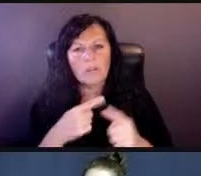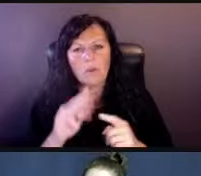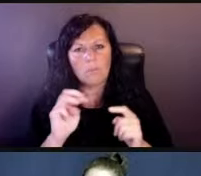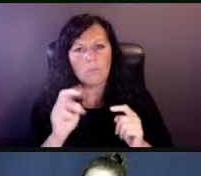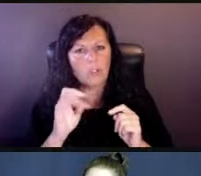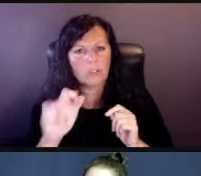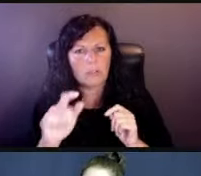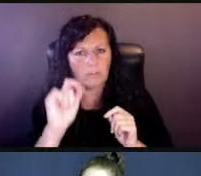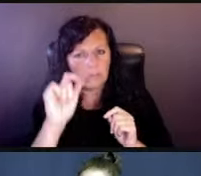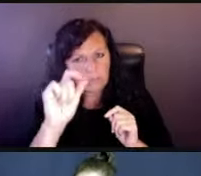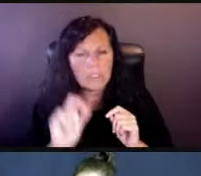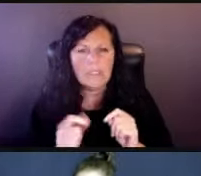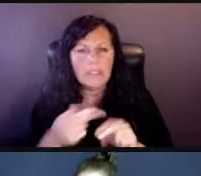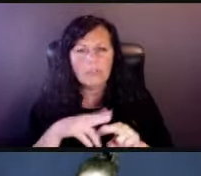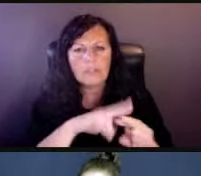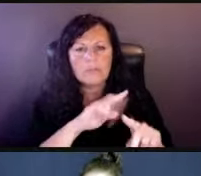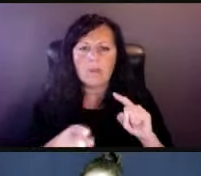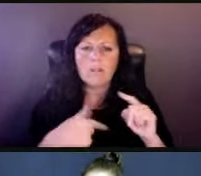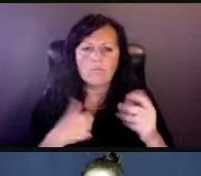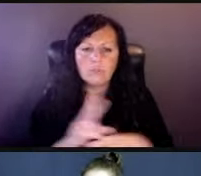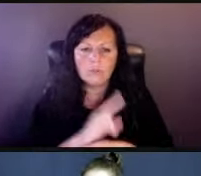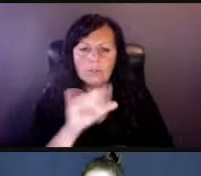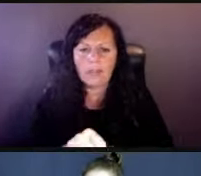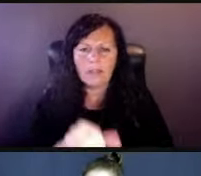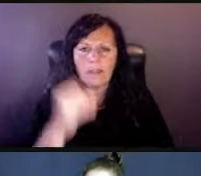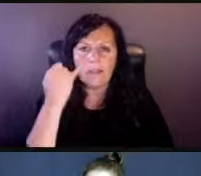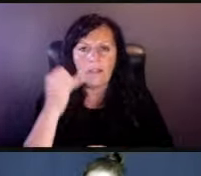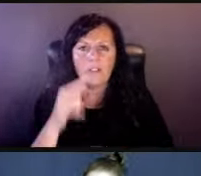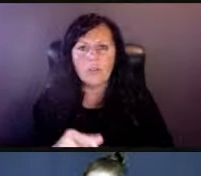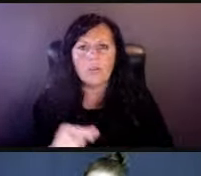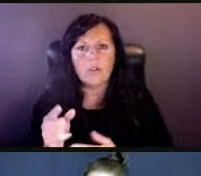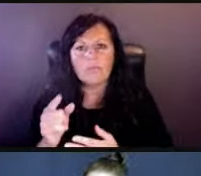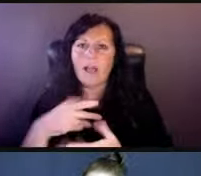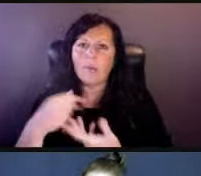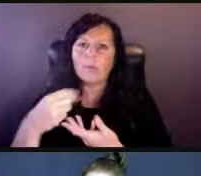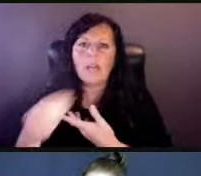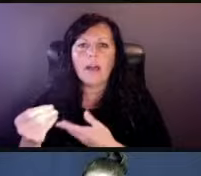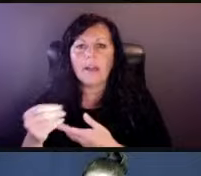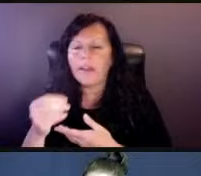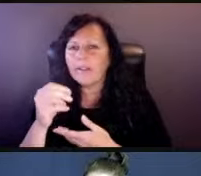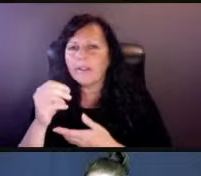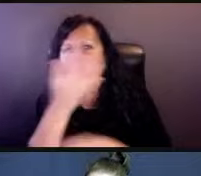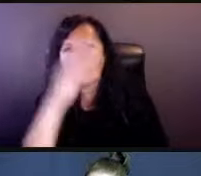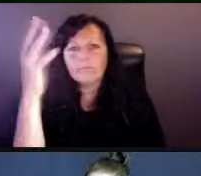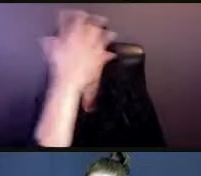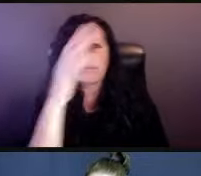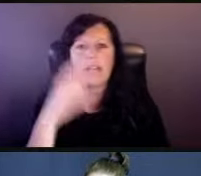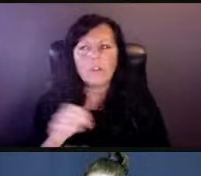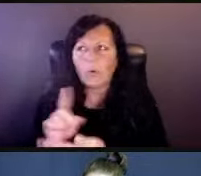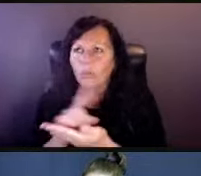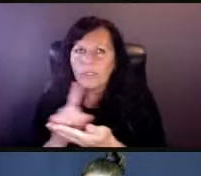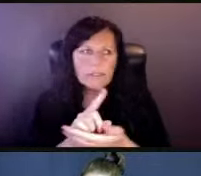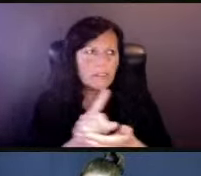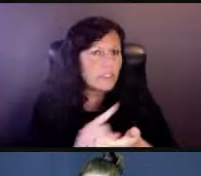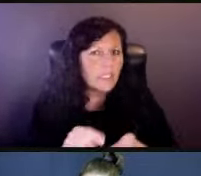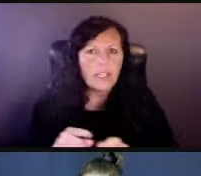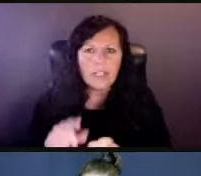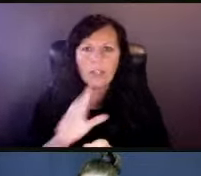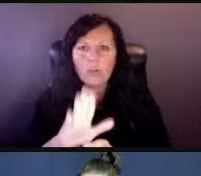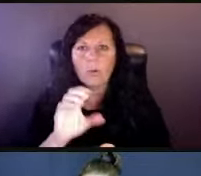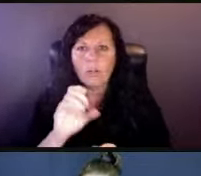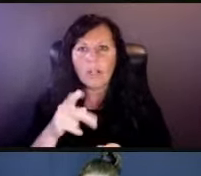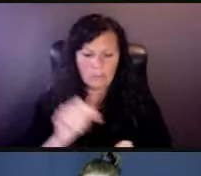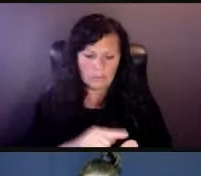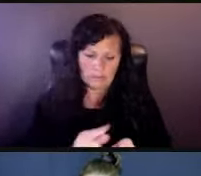I've used it to, if you're orienteering and you have a compass and you're a couple degrees off, you can end up miles and miles away from where you want to